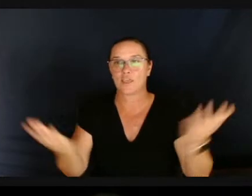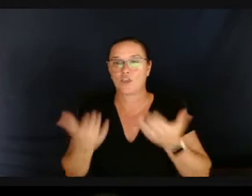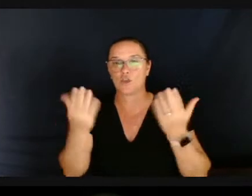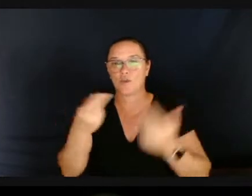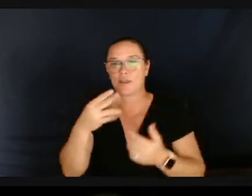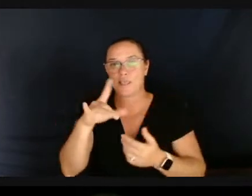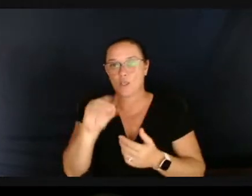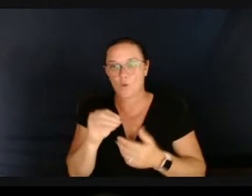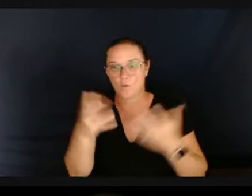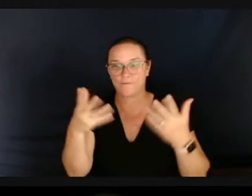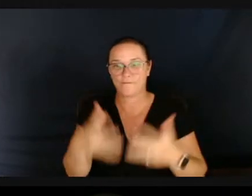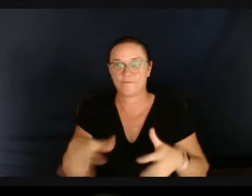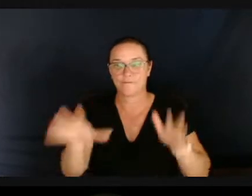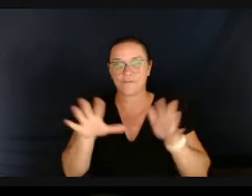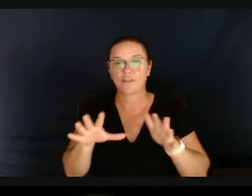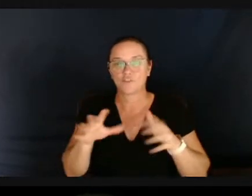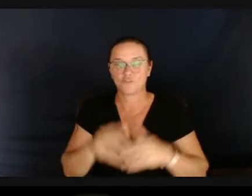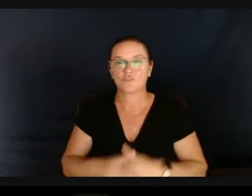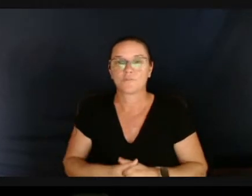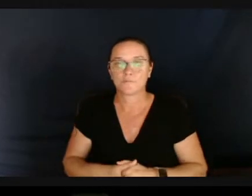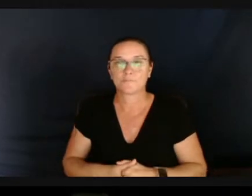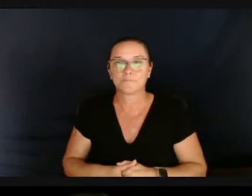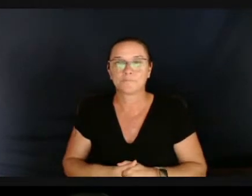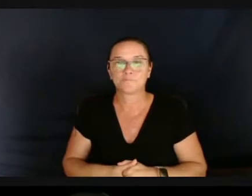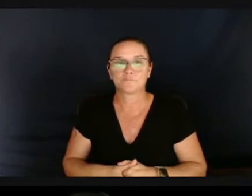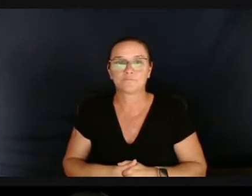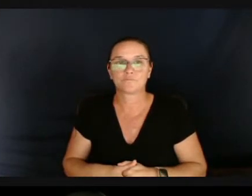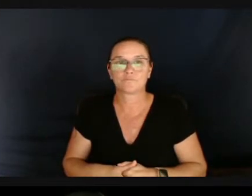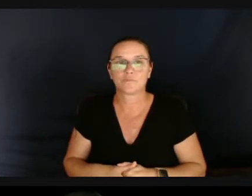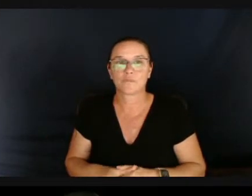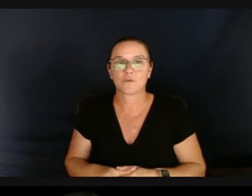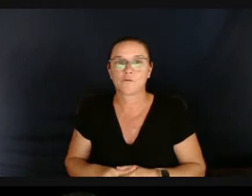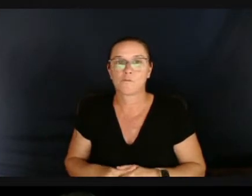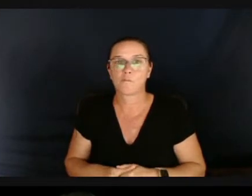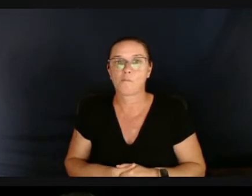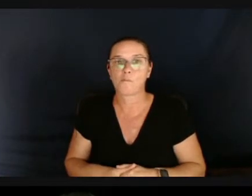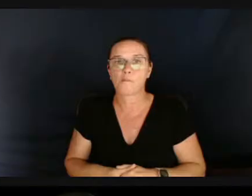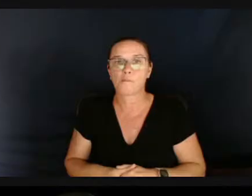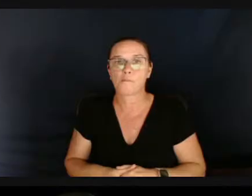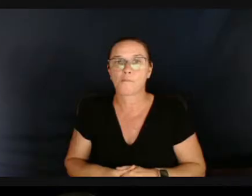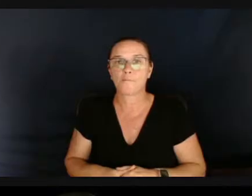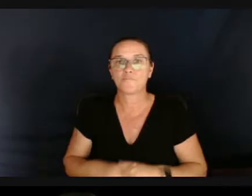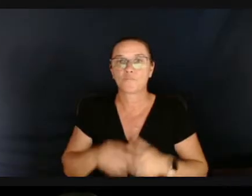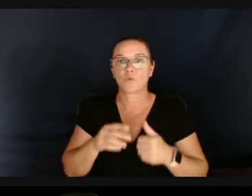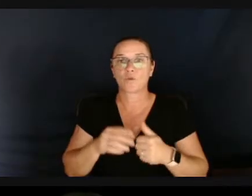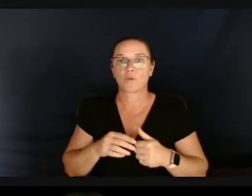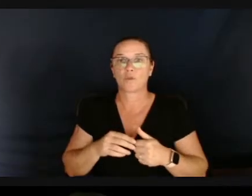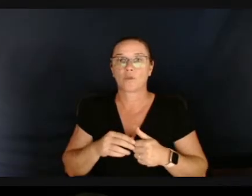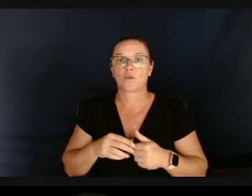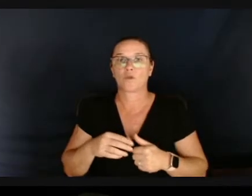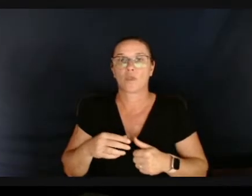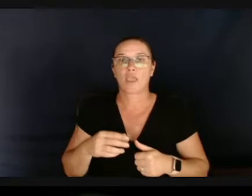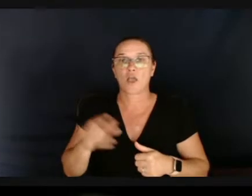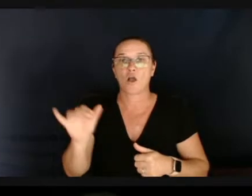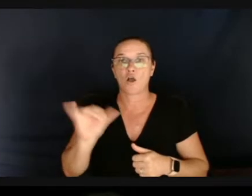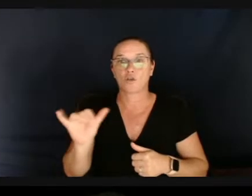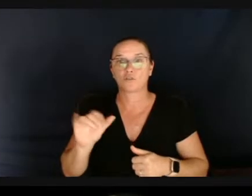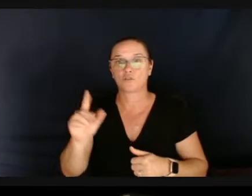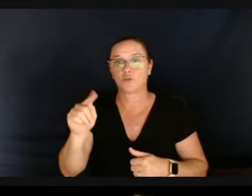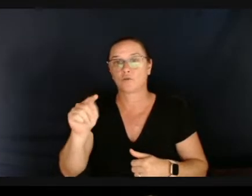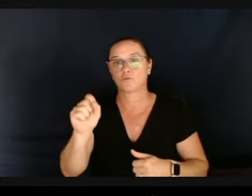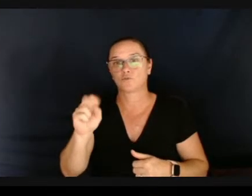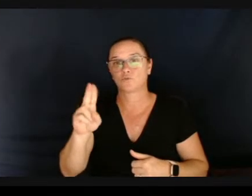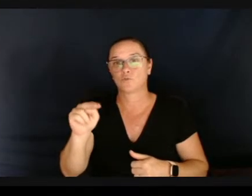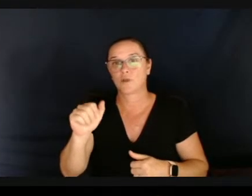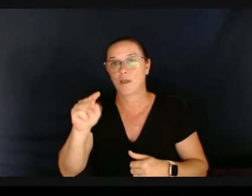up last weekend. One is Tsunami Awareness Month that also wrapped up